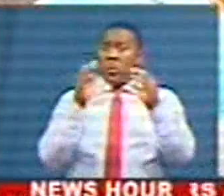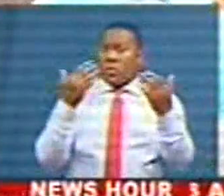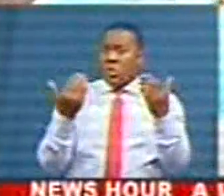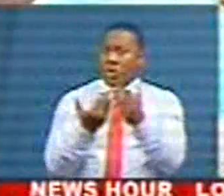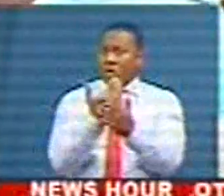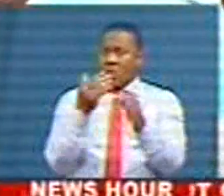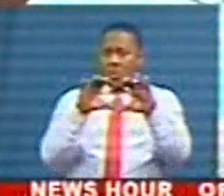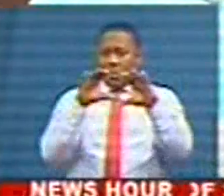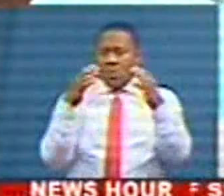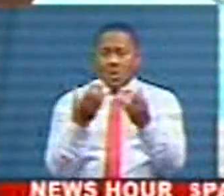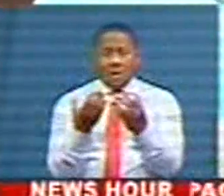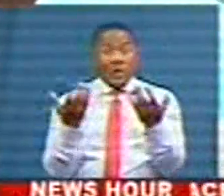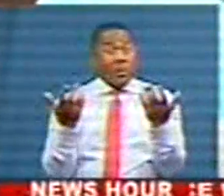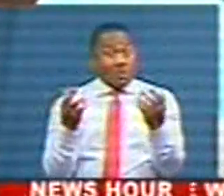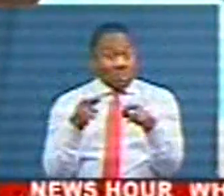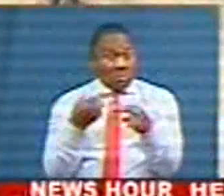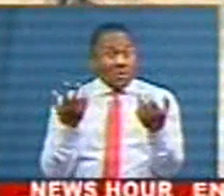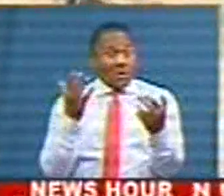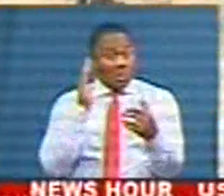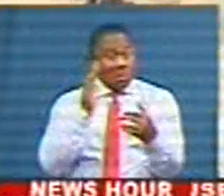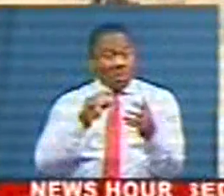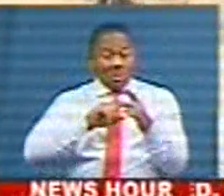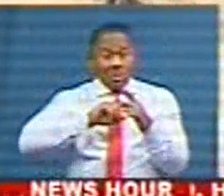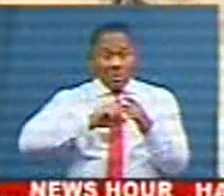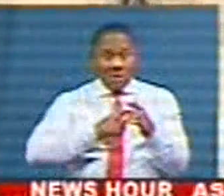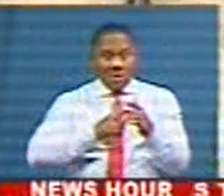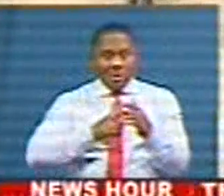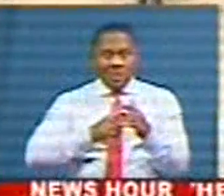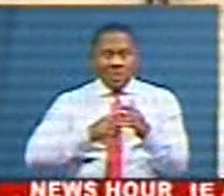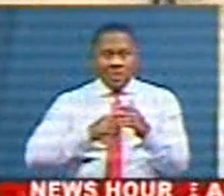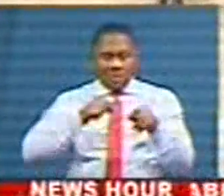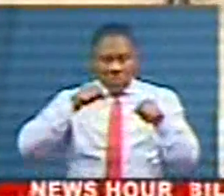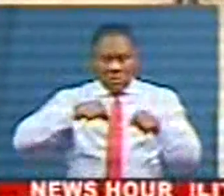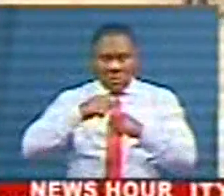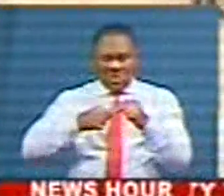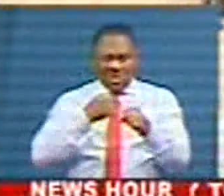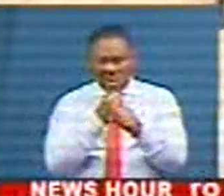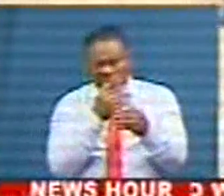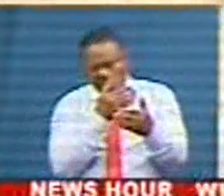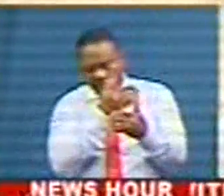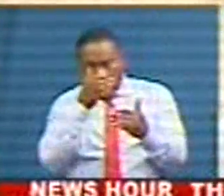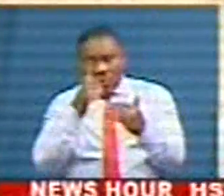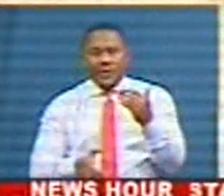of the new classroom block is expected to begin by the end of the year.